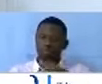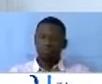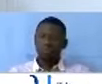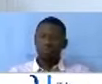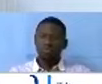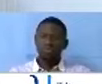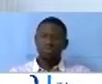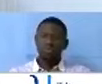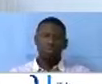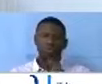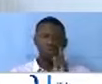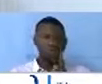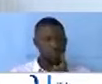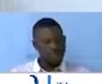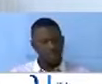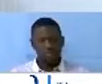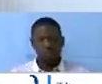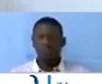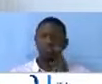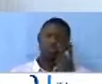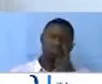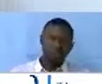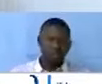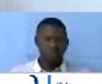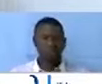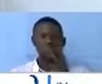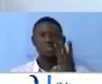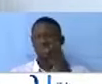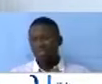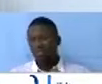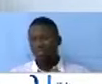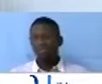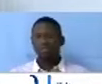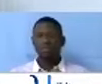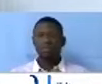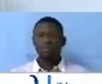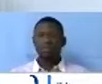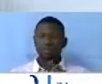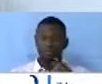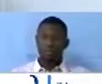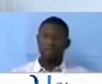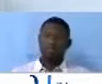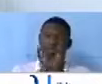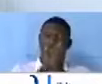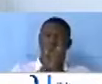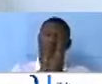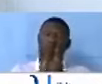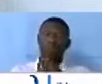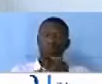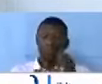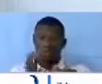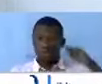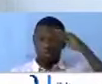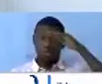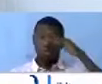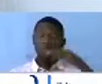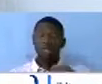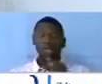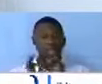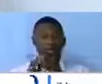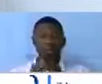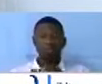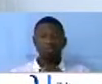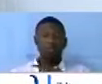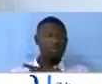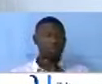téré et pour téré mitatuel three times ben yon du ñaar yon du ñet yon seniors and ask them to tell these people to stop the torture